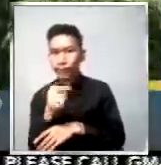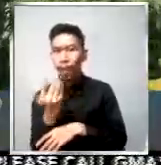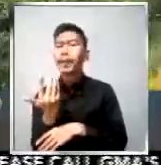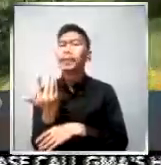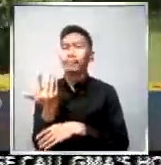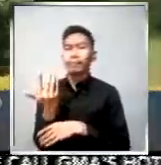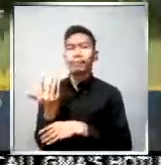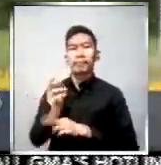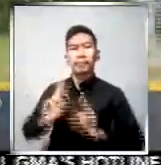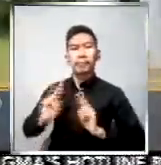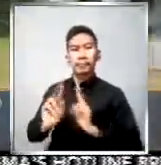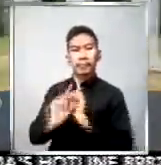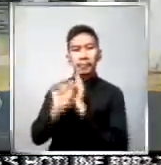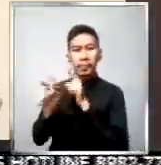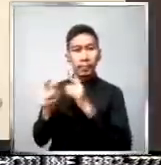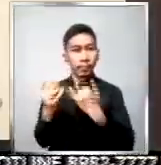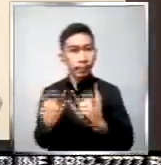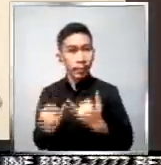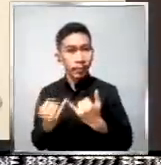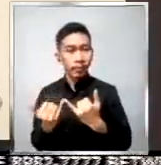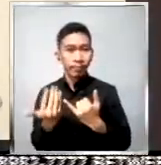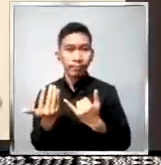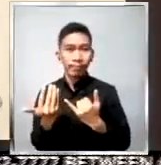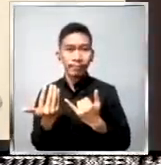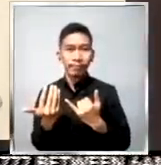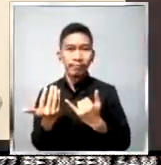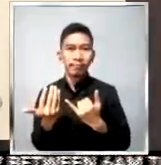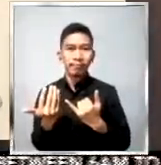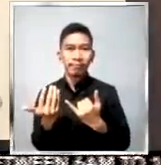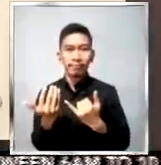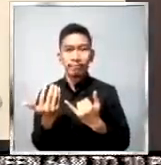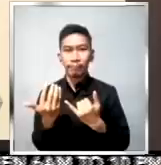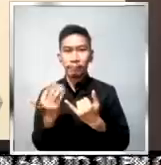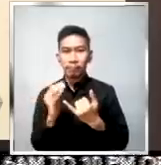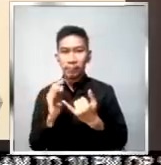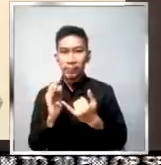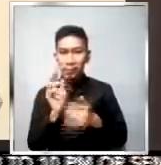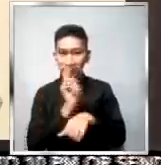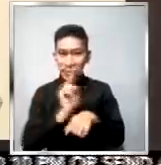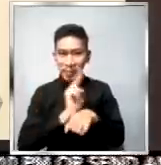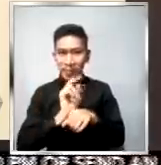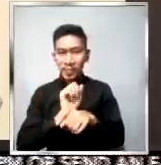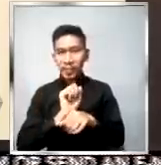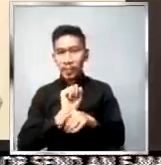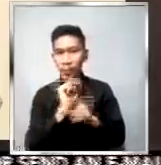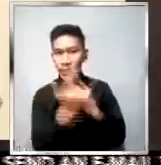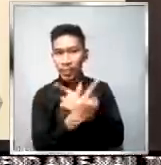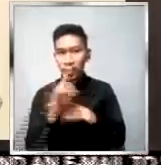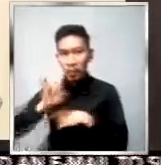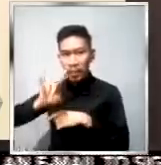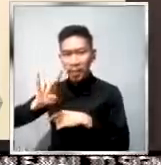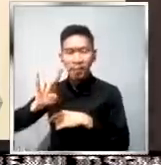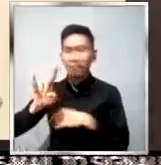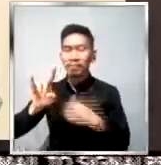moment, I'm not into my social media. Mm-hmm. And they can do anything that they